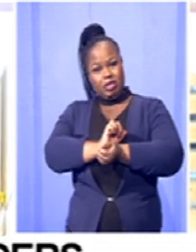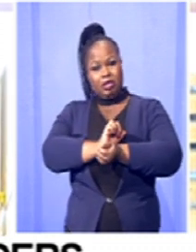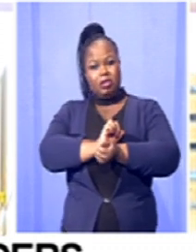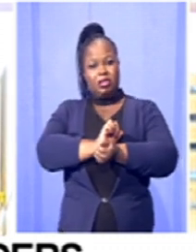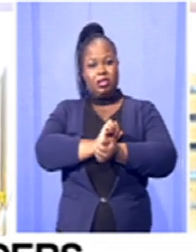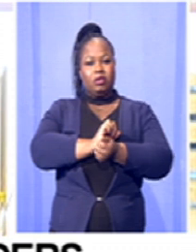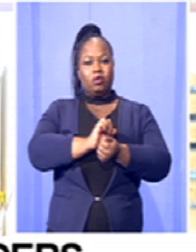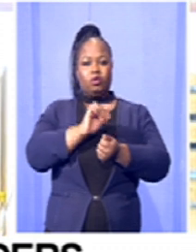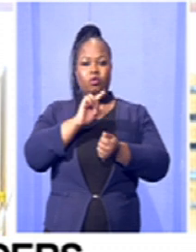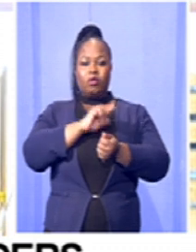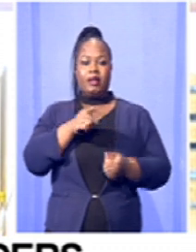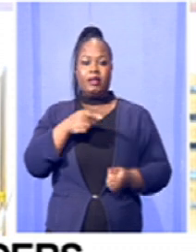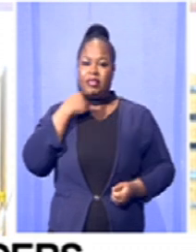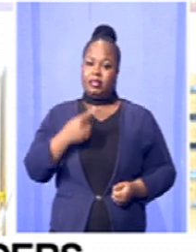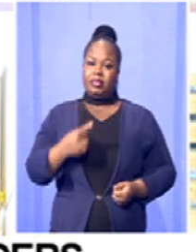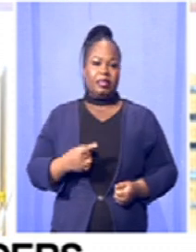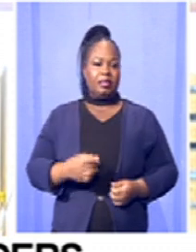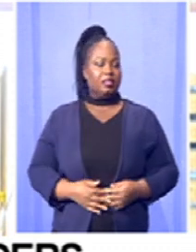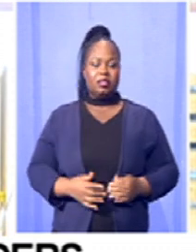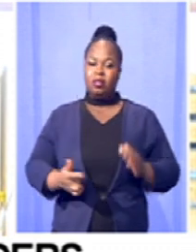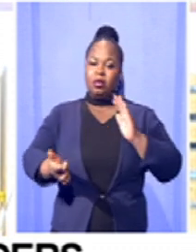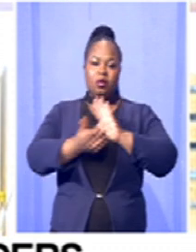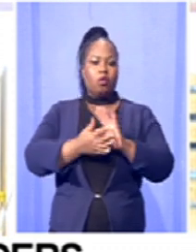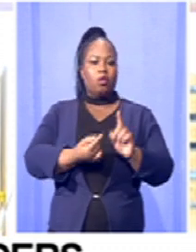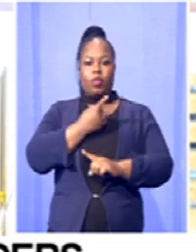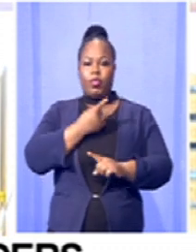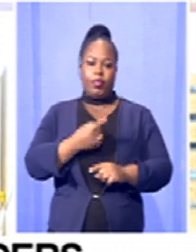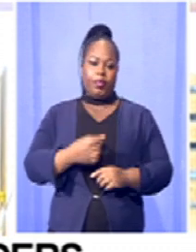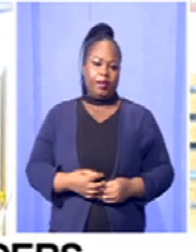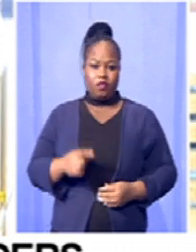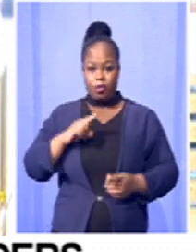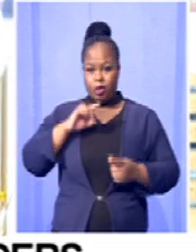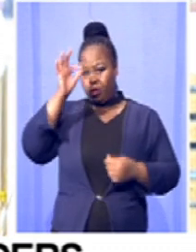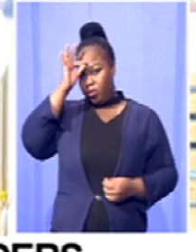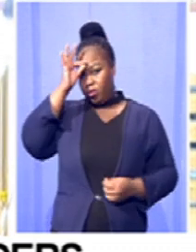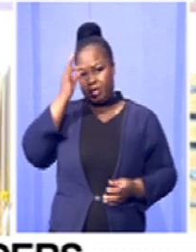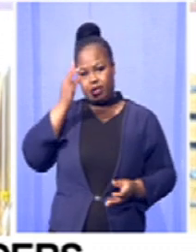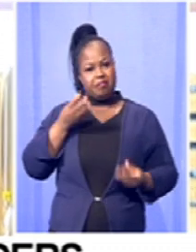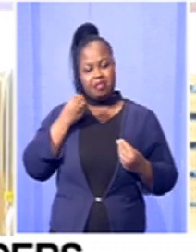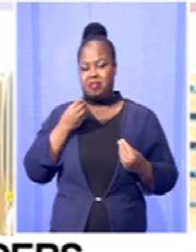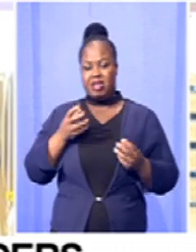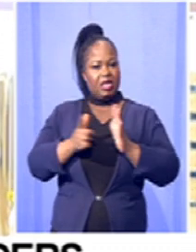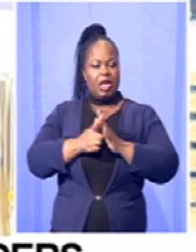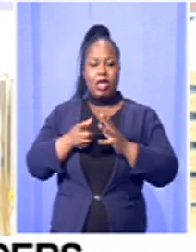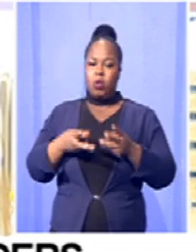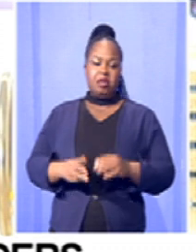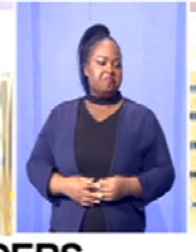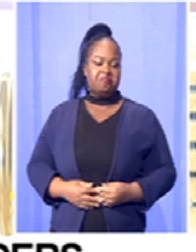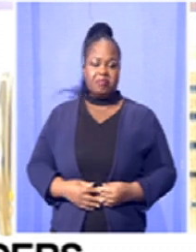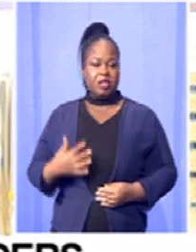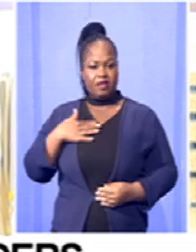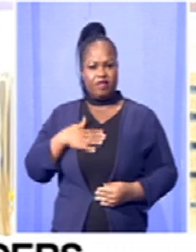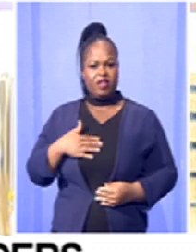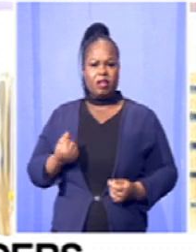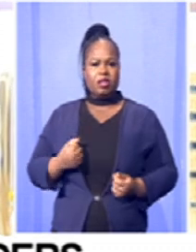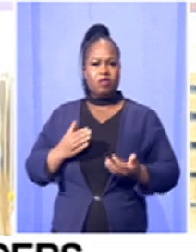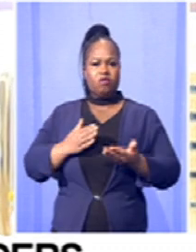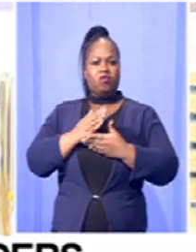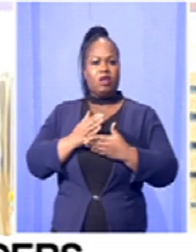they contend that it was not legally sought by the police. So that's why they feel that their rights have been